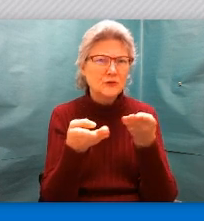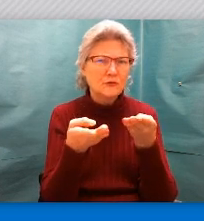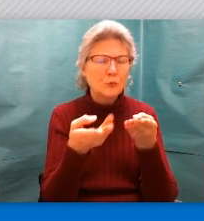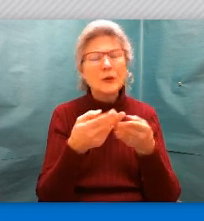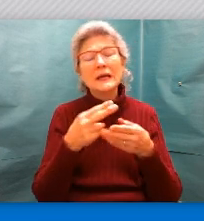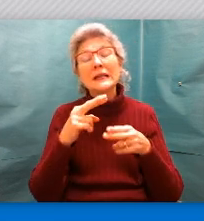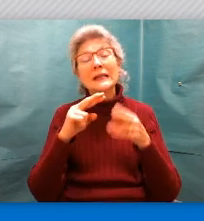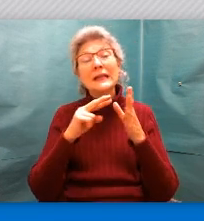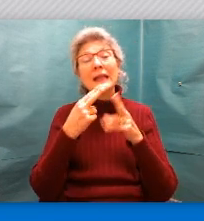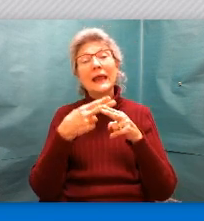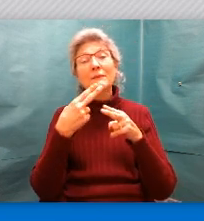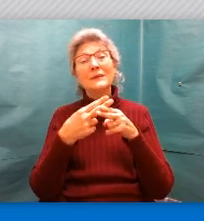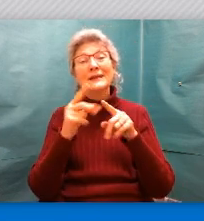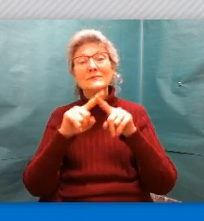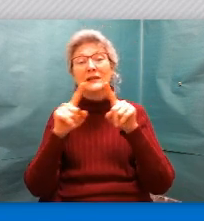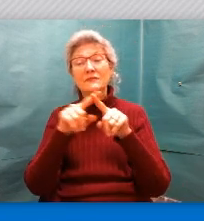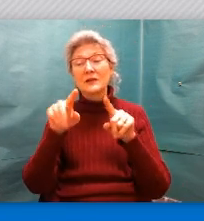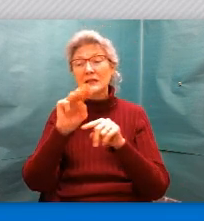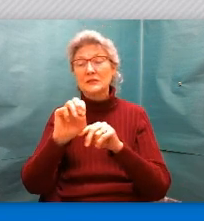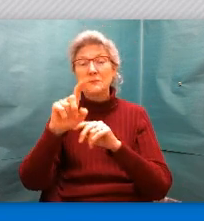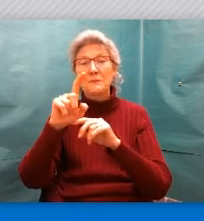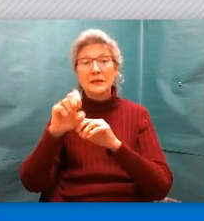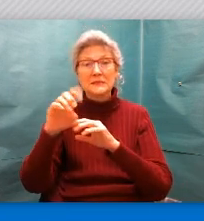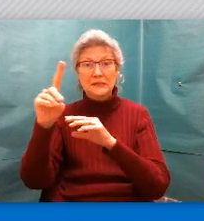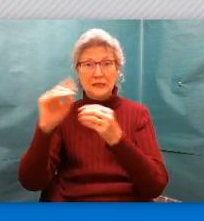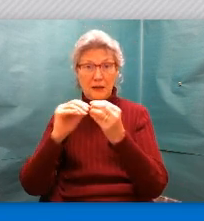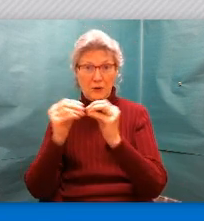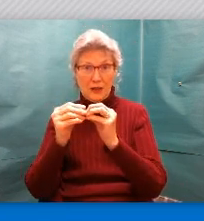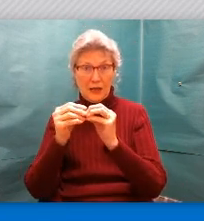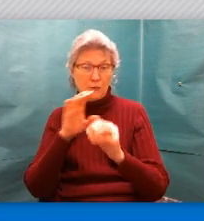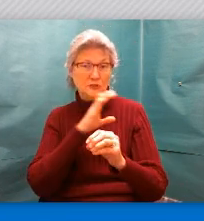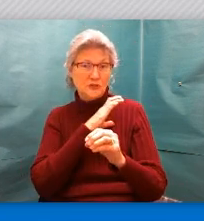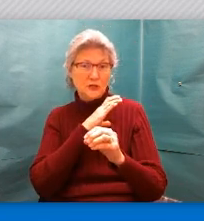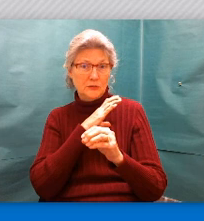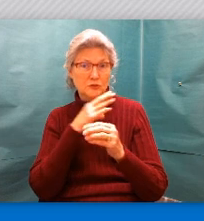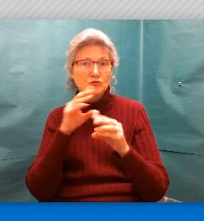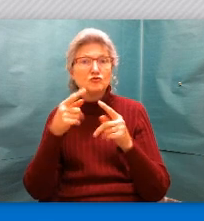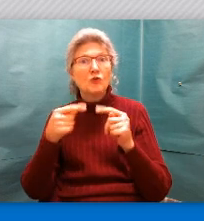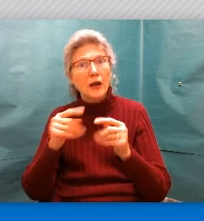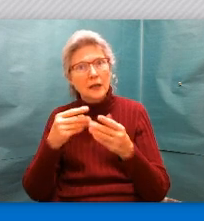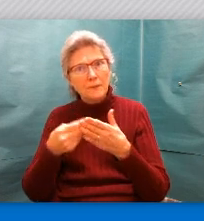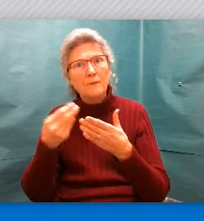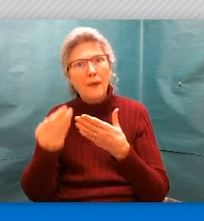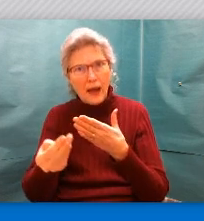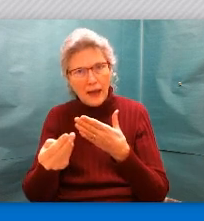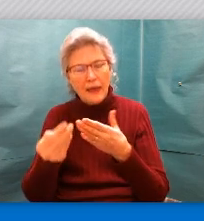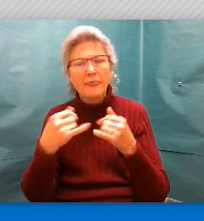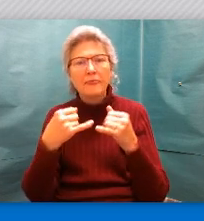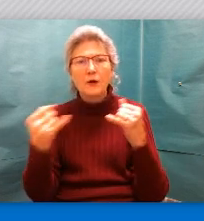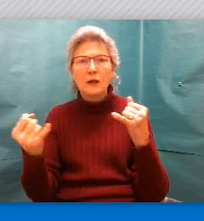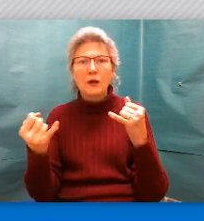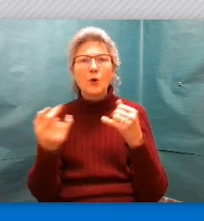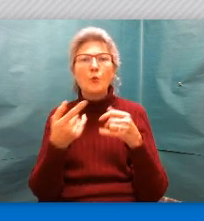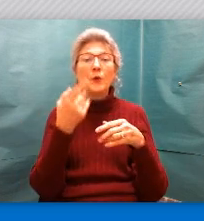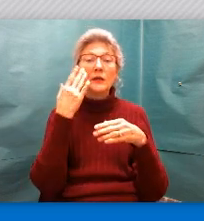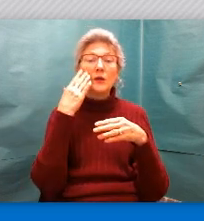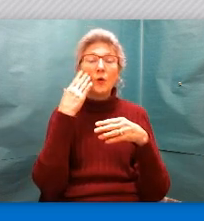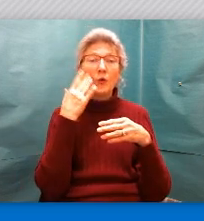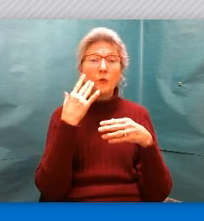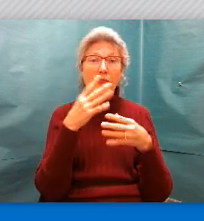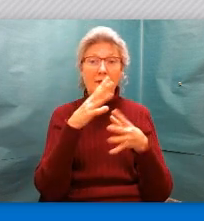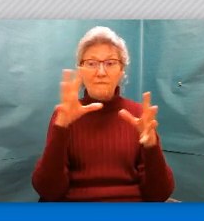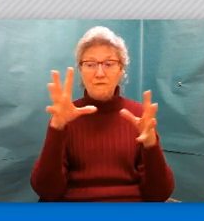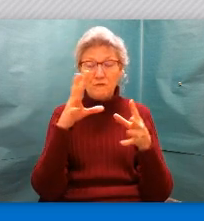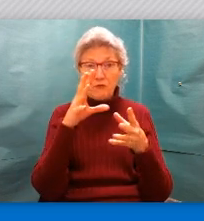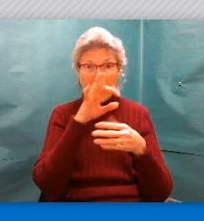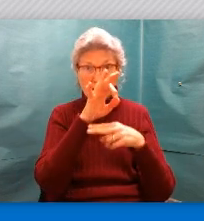when Charlene was trying to buy the thread. We can use what we know about writing fractions, a sum of other fractions, and representing one